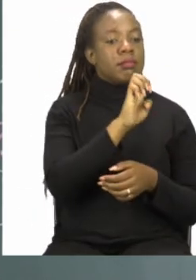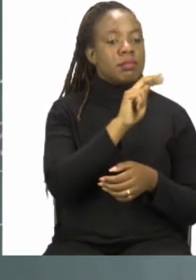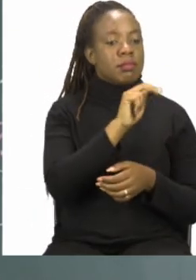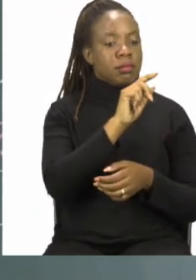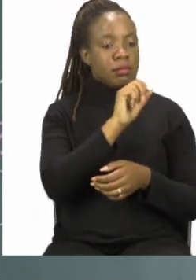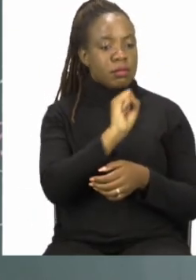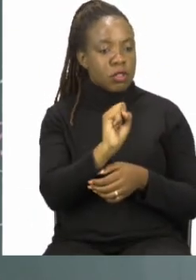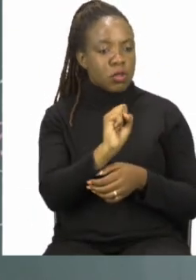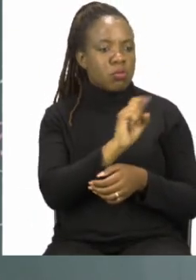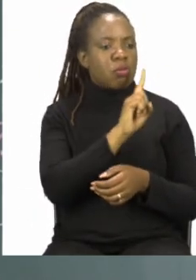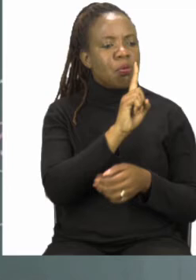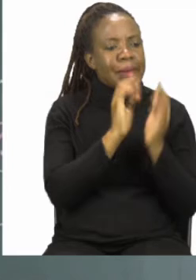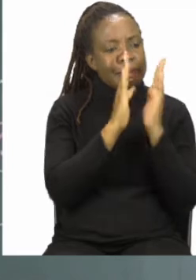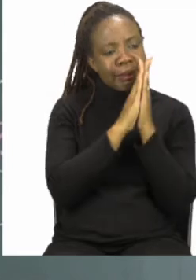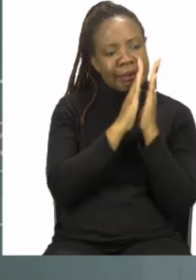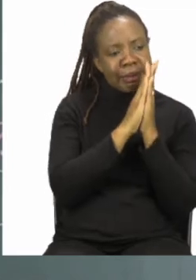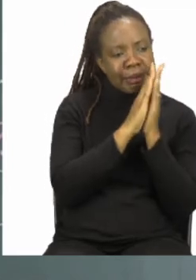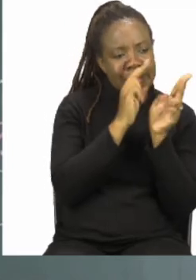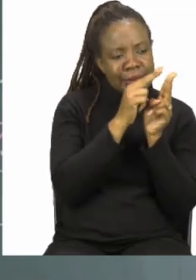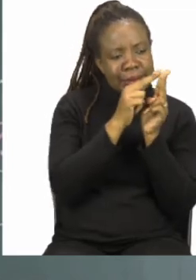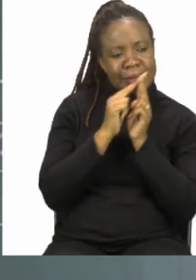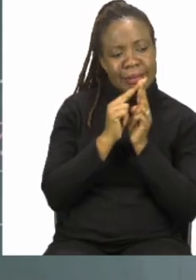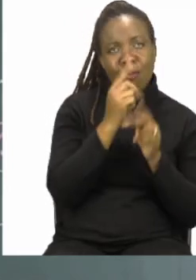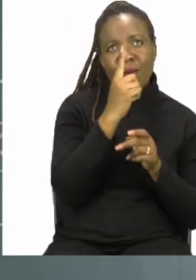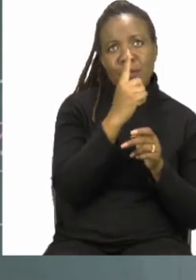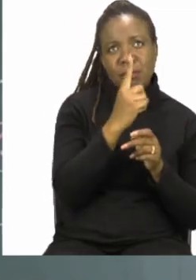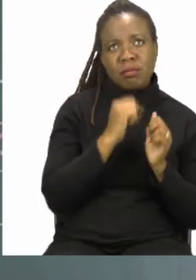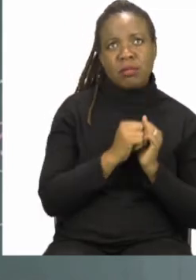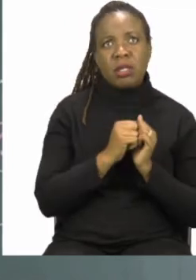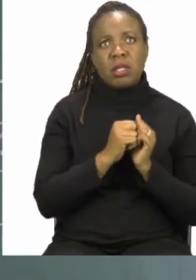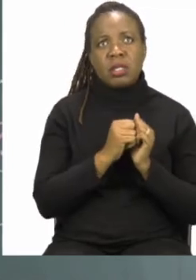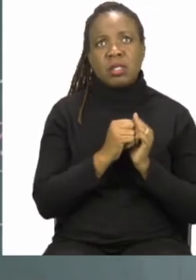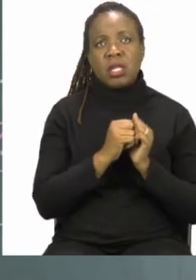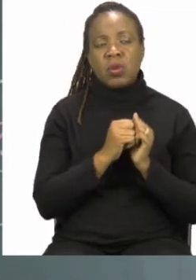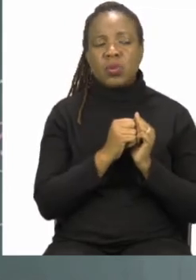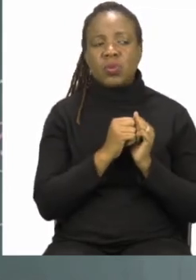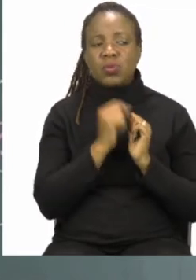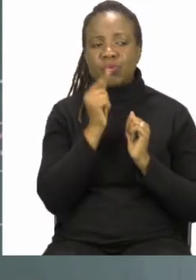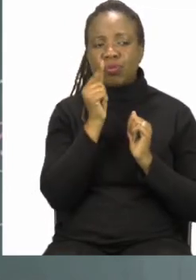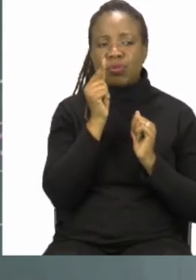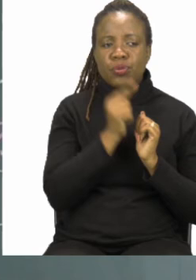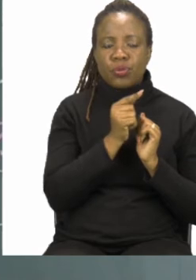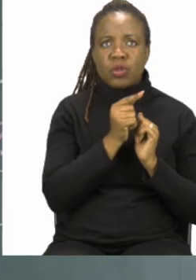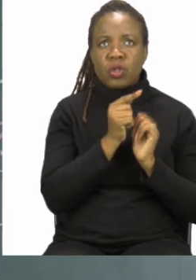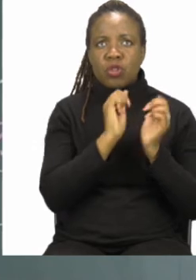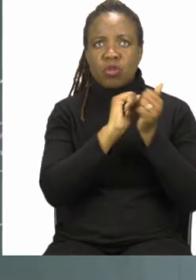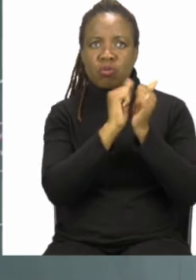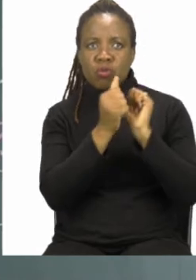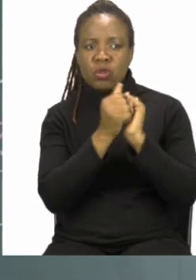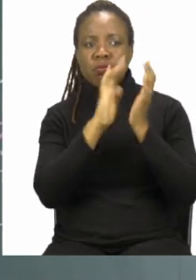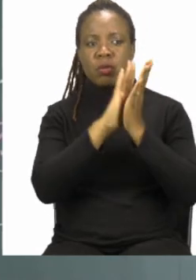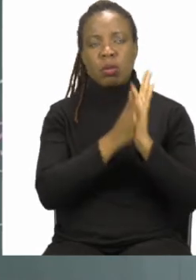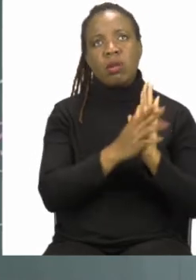one of its tens. So our 3, after asking, changes into a